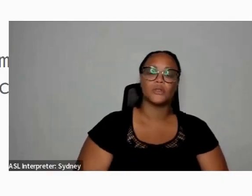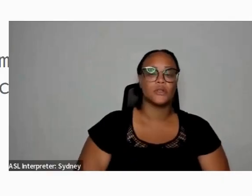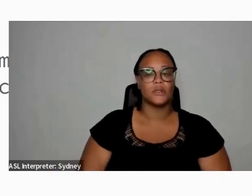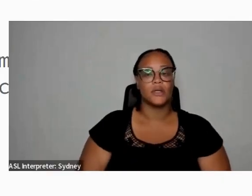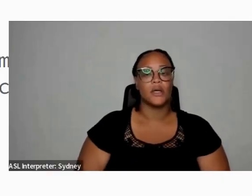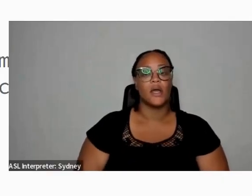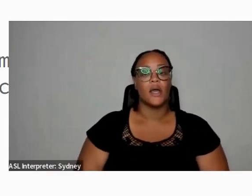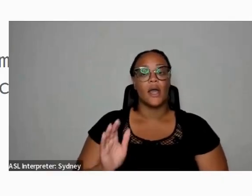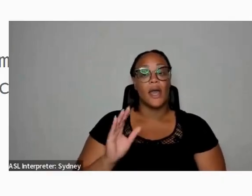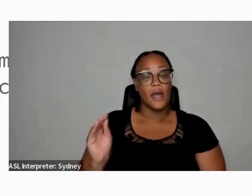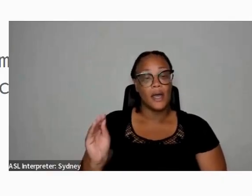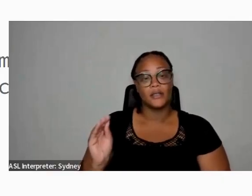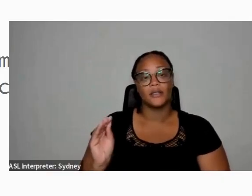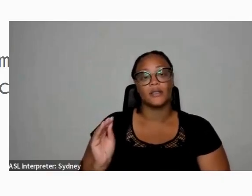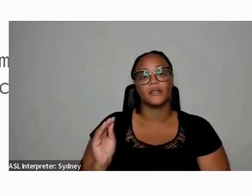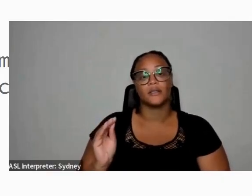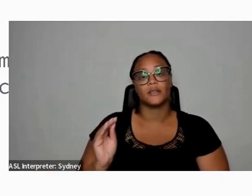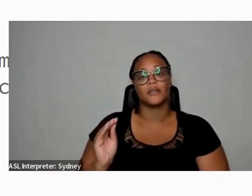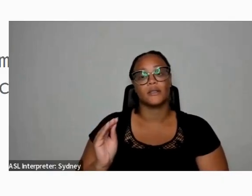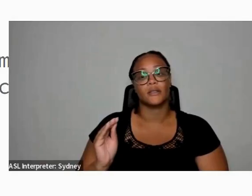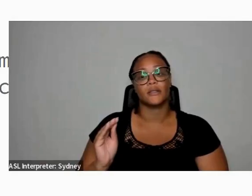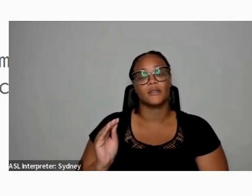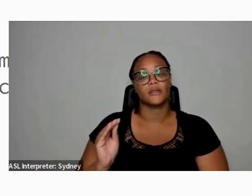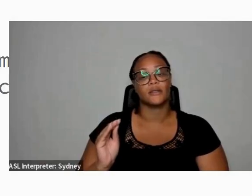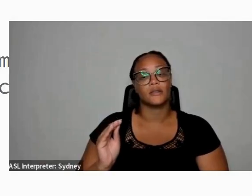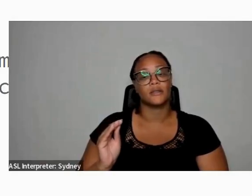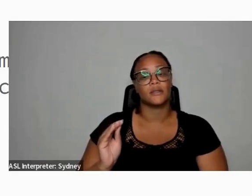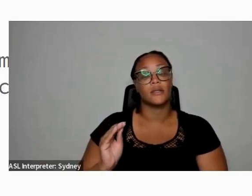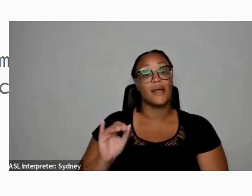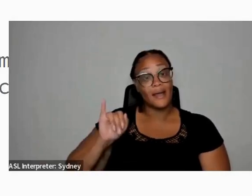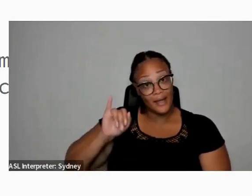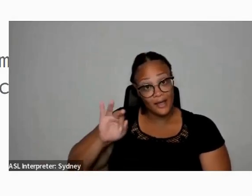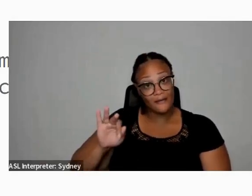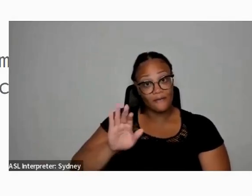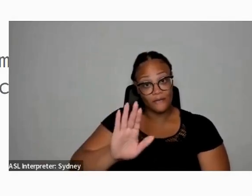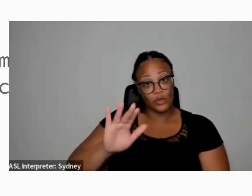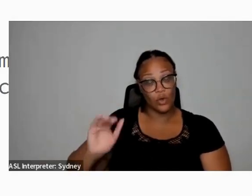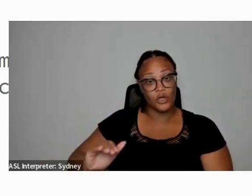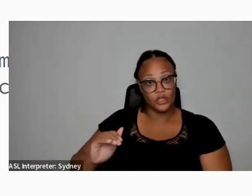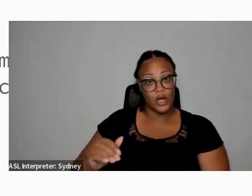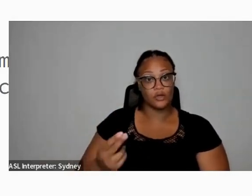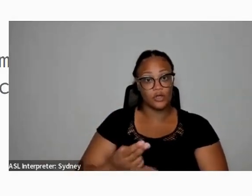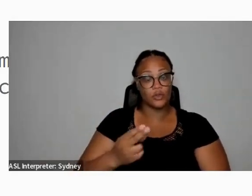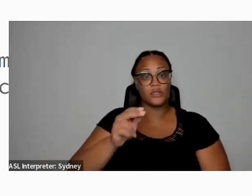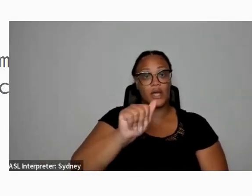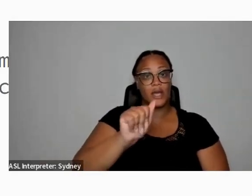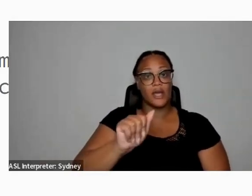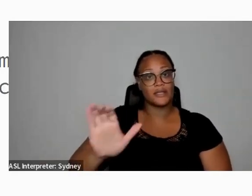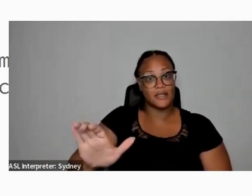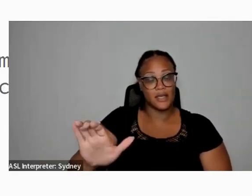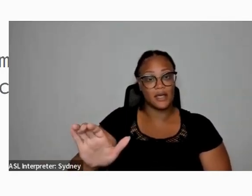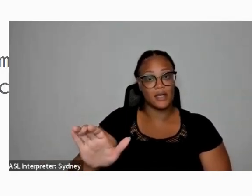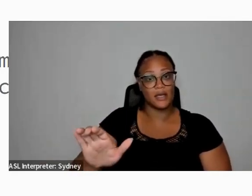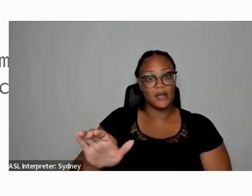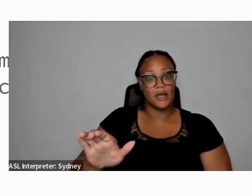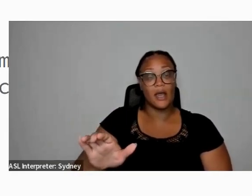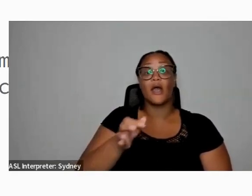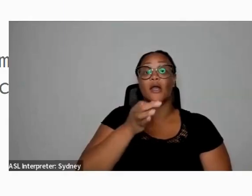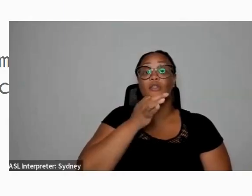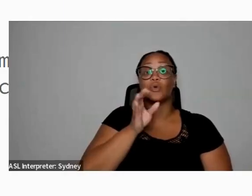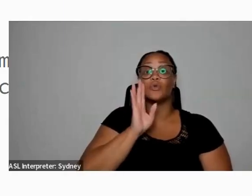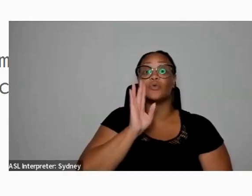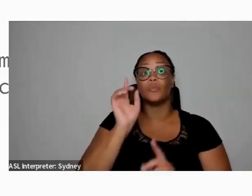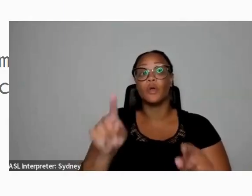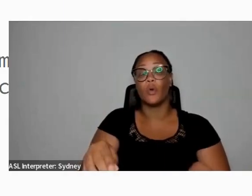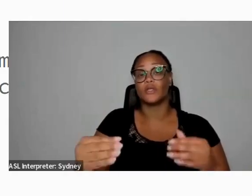sure that if they are AAC users, if you know you're going on a vacation to the beach, that they update their